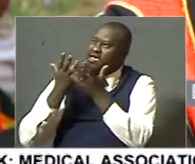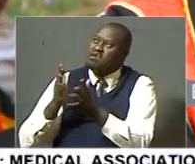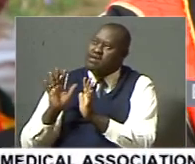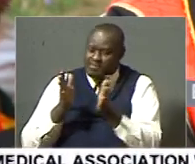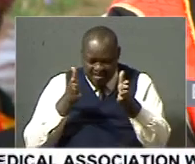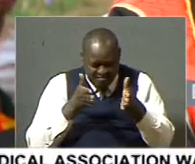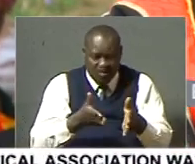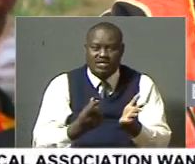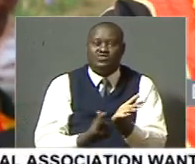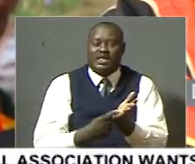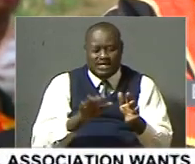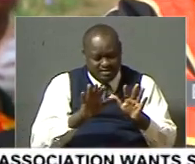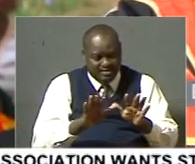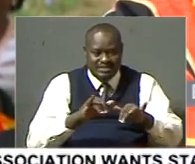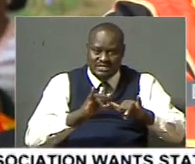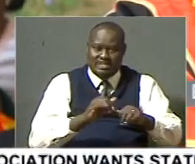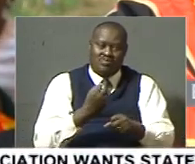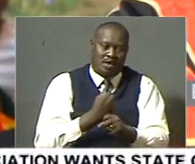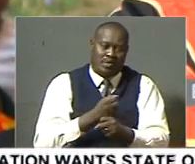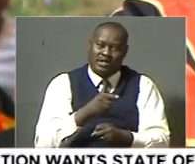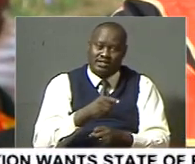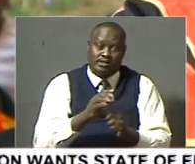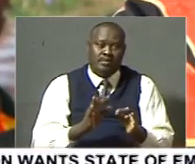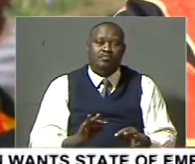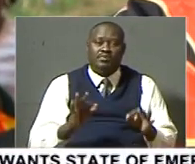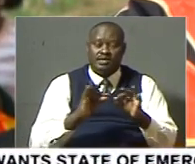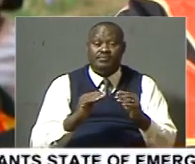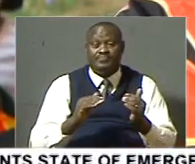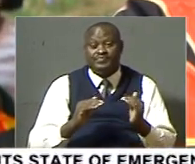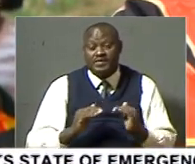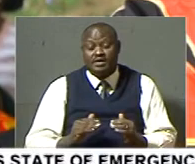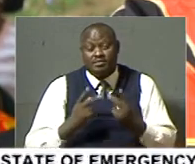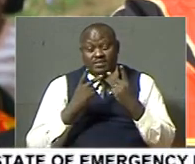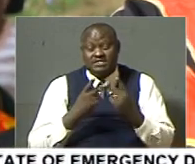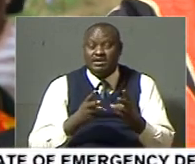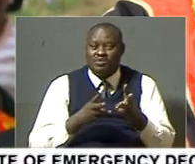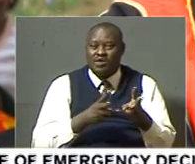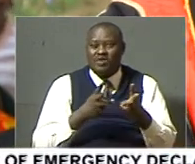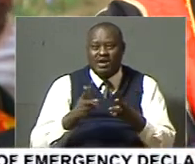in foreign countries. The time for complacency in Africa is over.